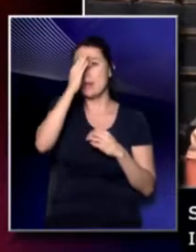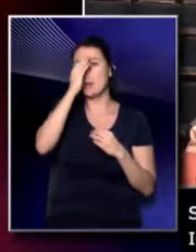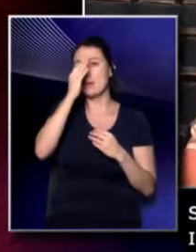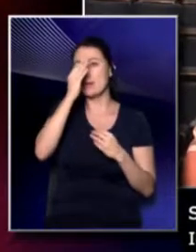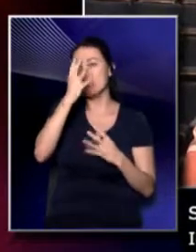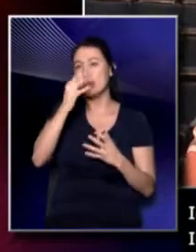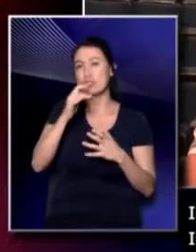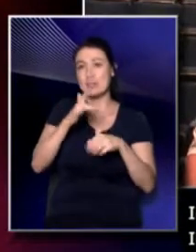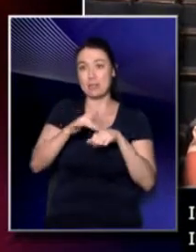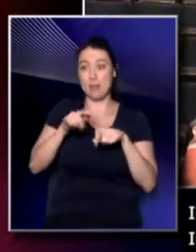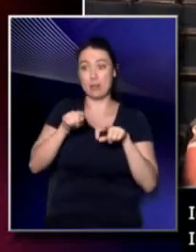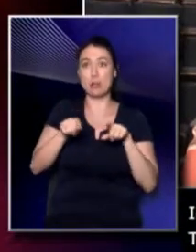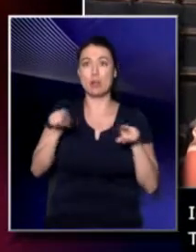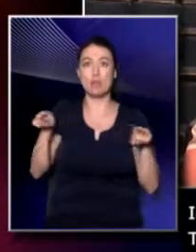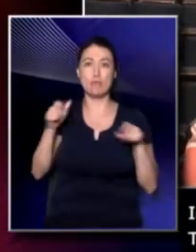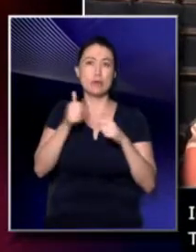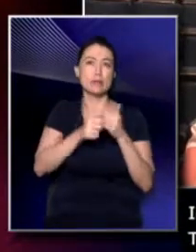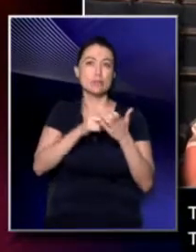that. This is